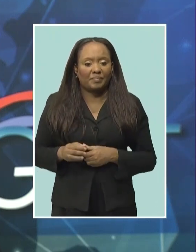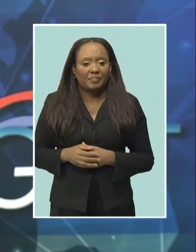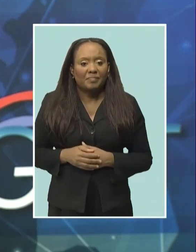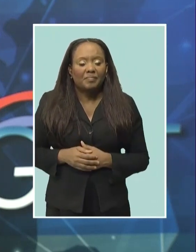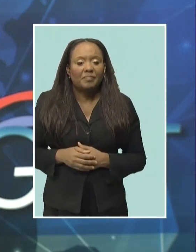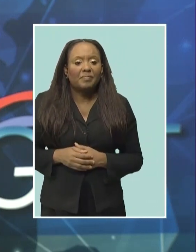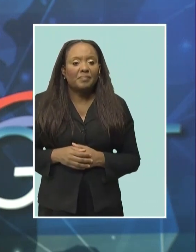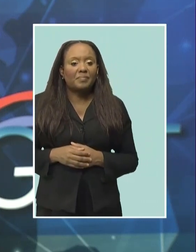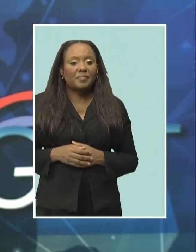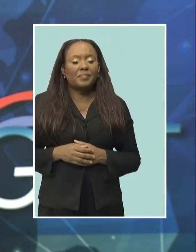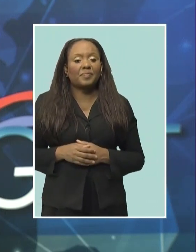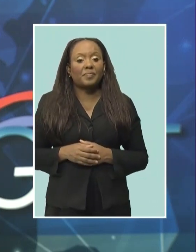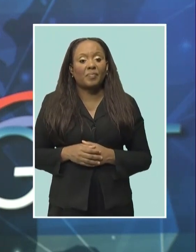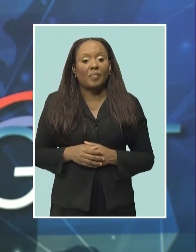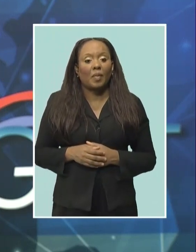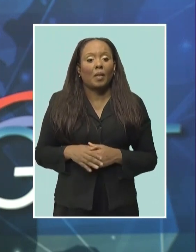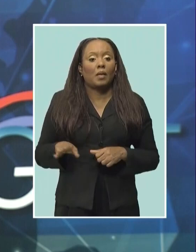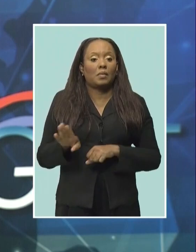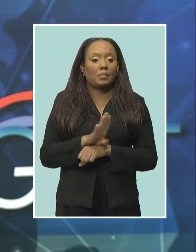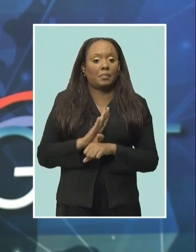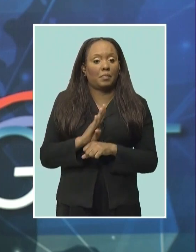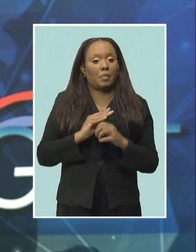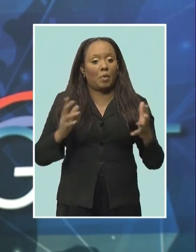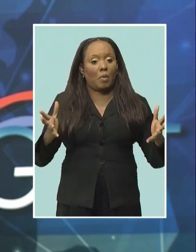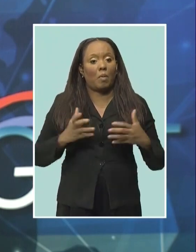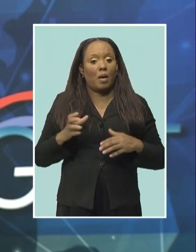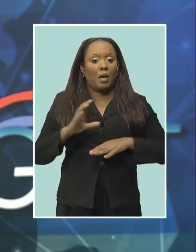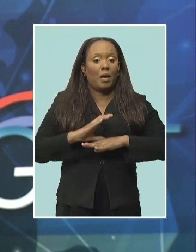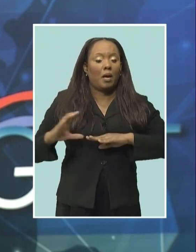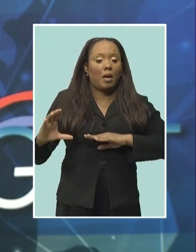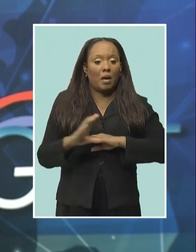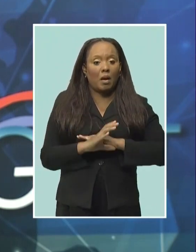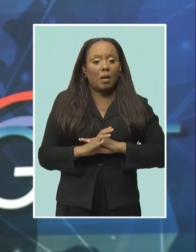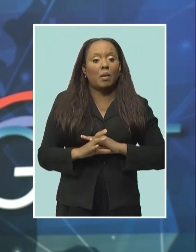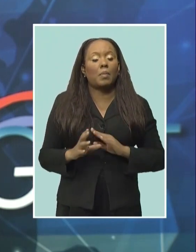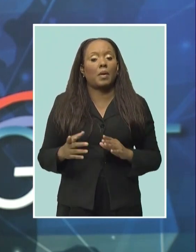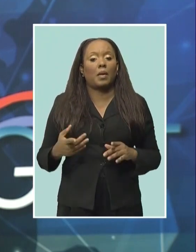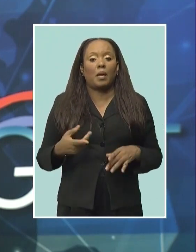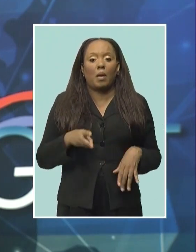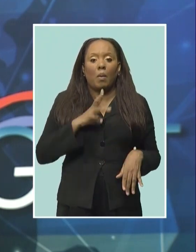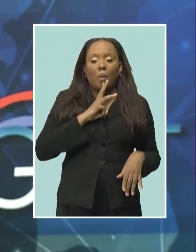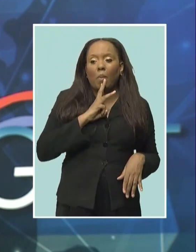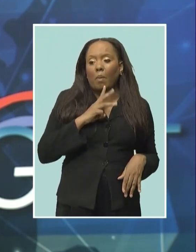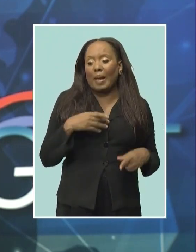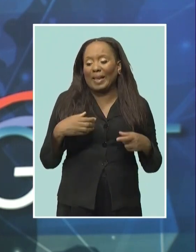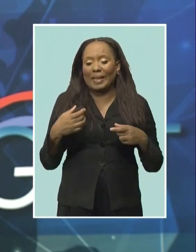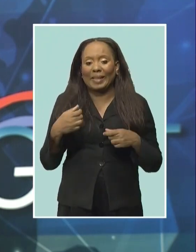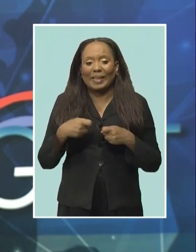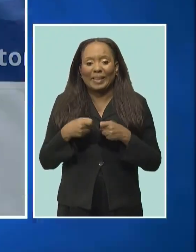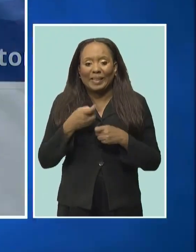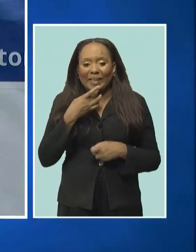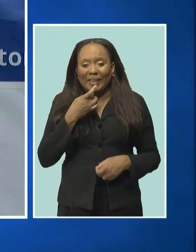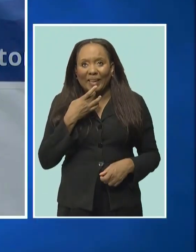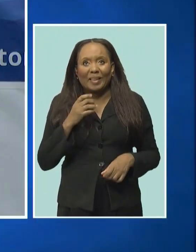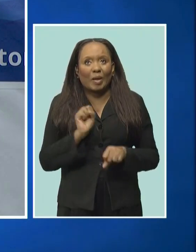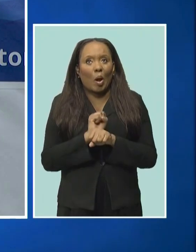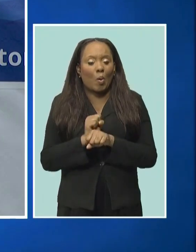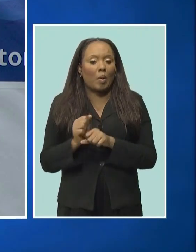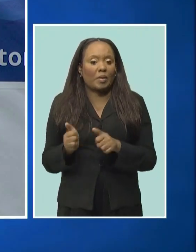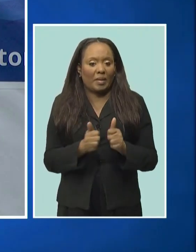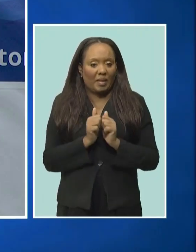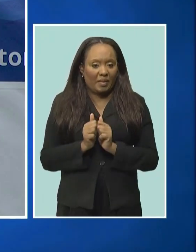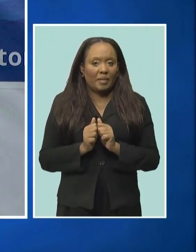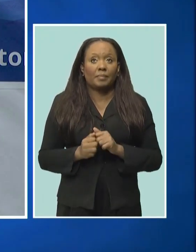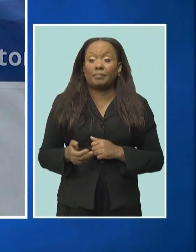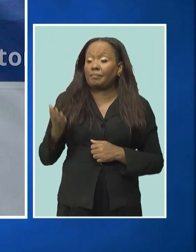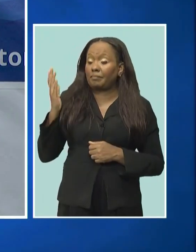Barbados wants regional utilities to collaborate in key areas of water and wastewater management. The call from Acting Prime Minister Cynthia